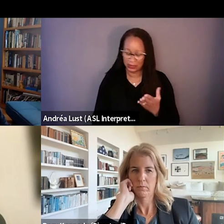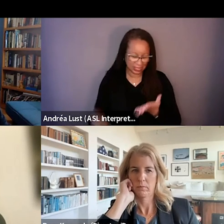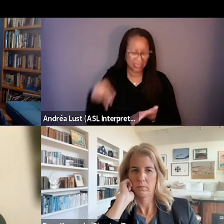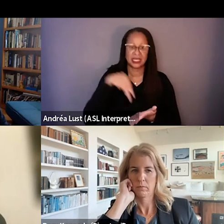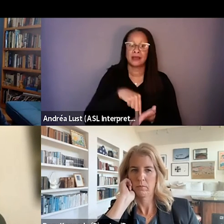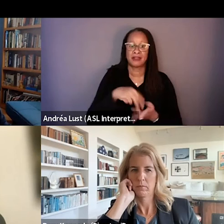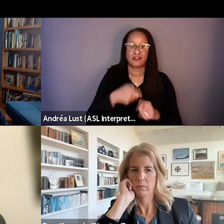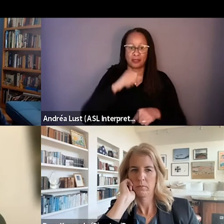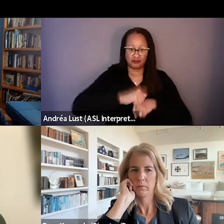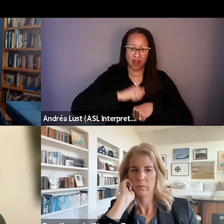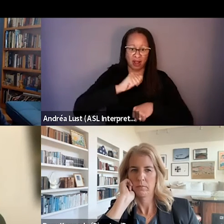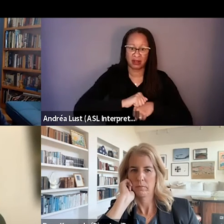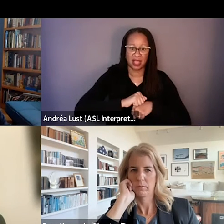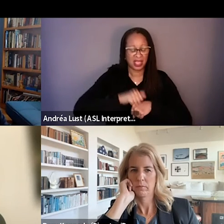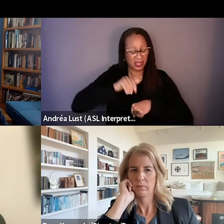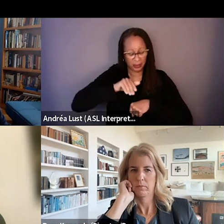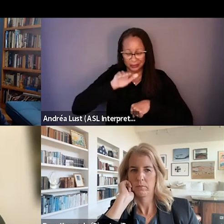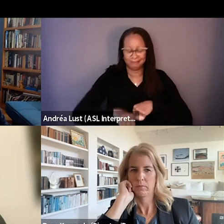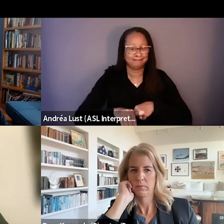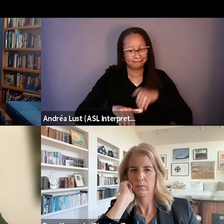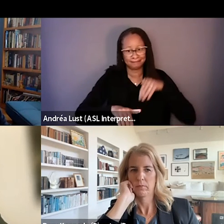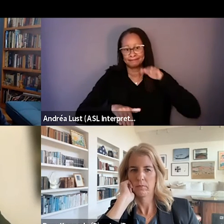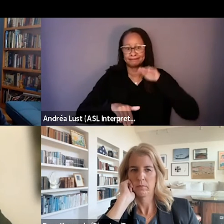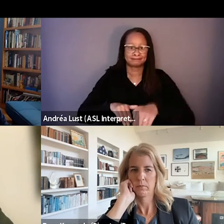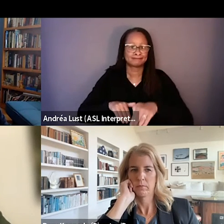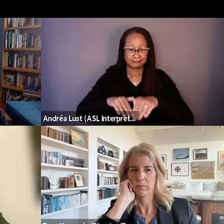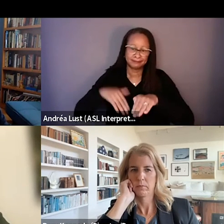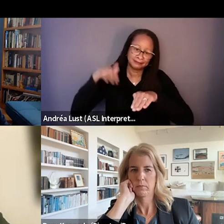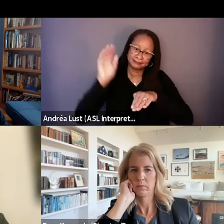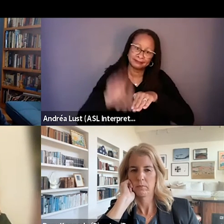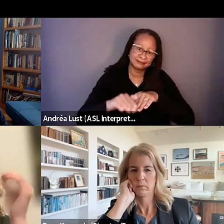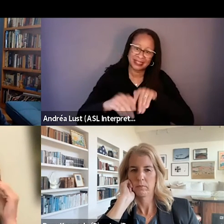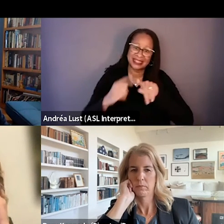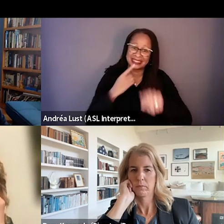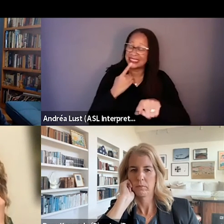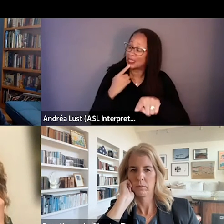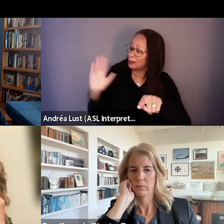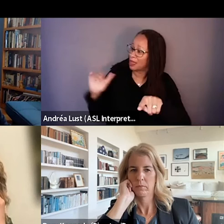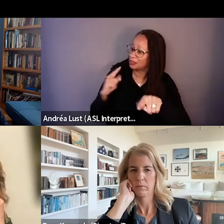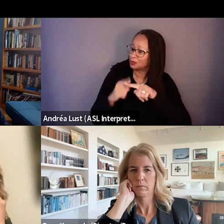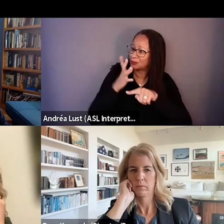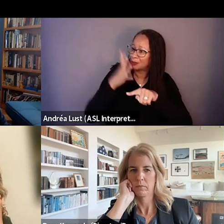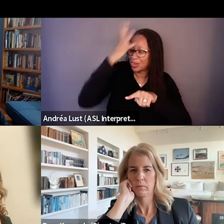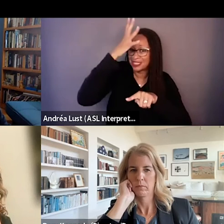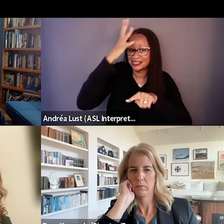that rock and he's going to put one foot in front of the other and he's going to somehow say goodbye to his parents, you know,